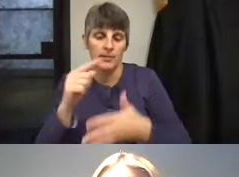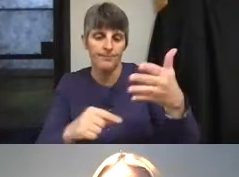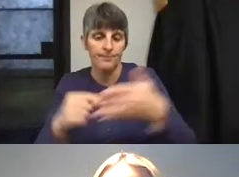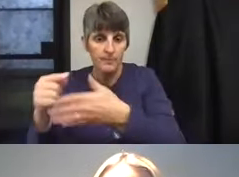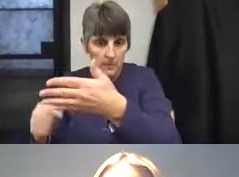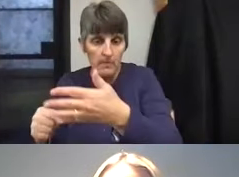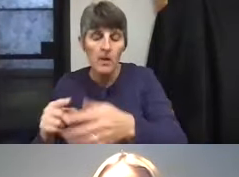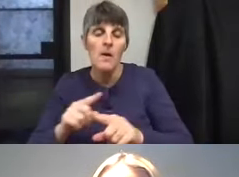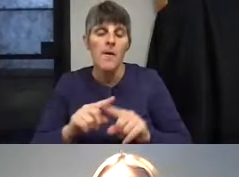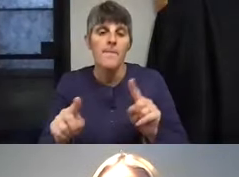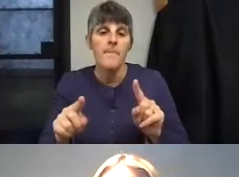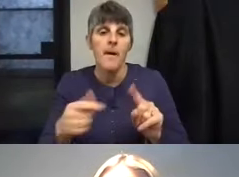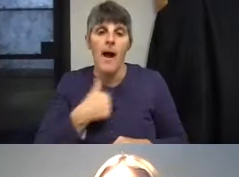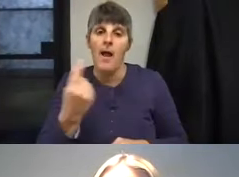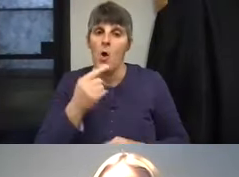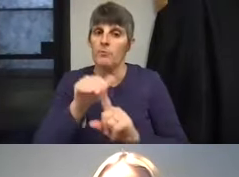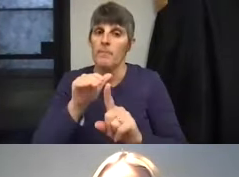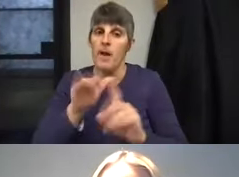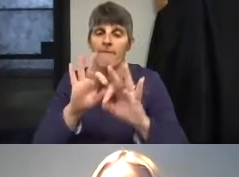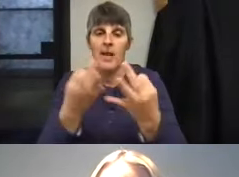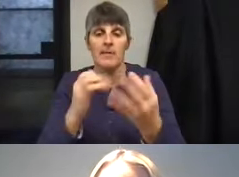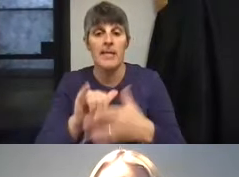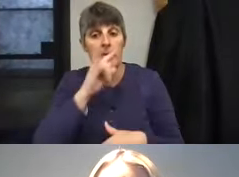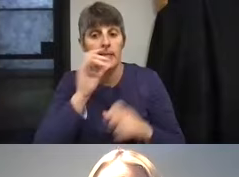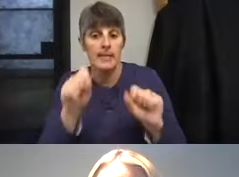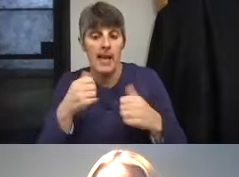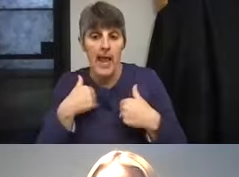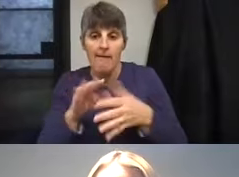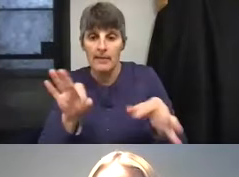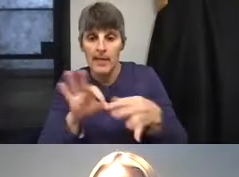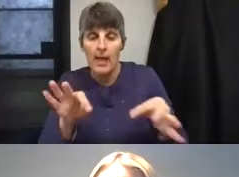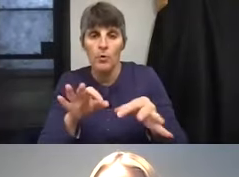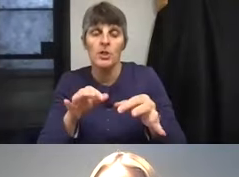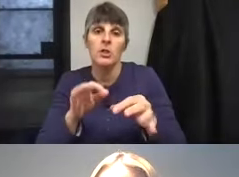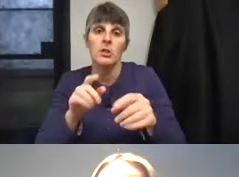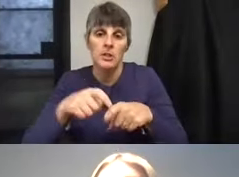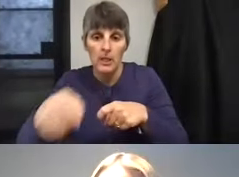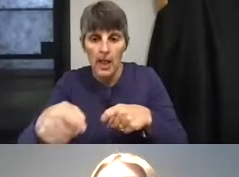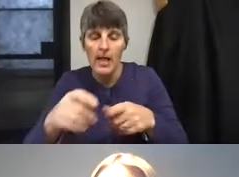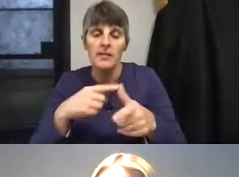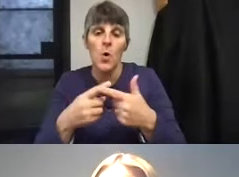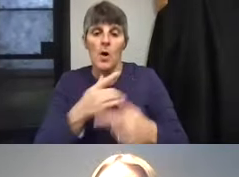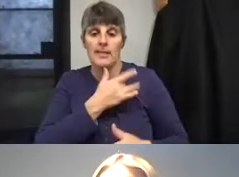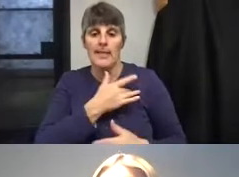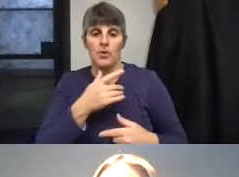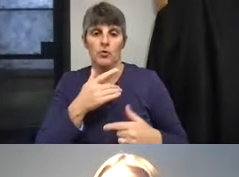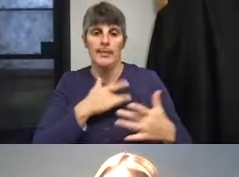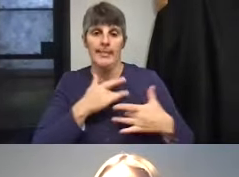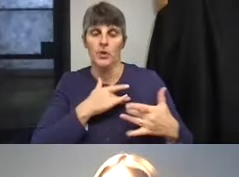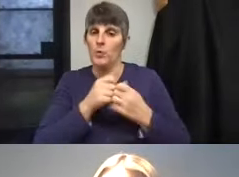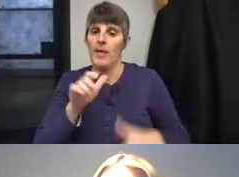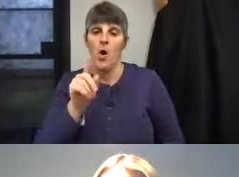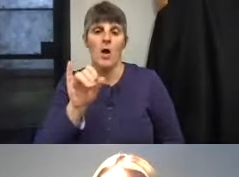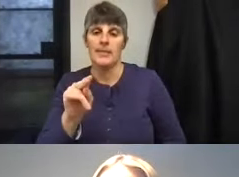But I always like to remind families that kids can have language delays or sensory issues without autism being